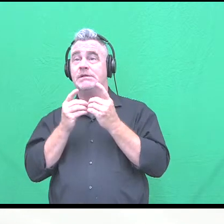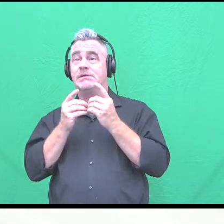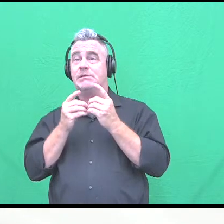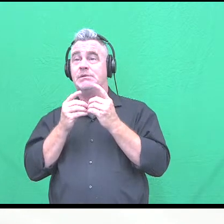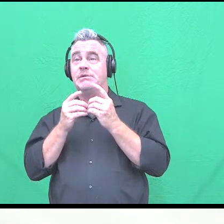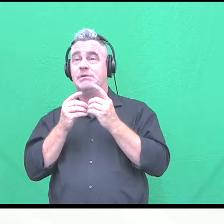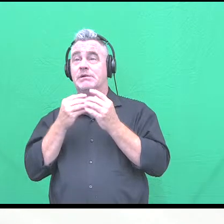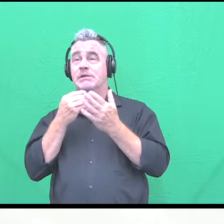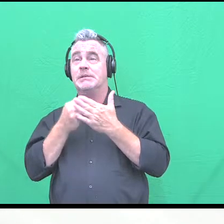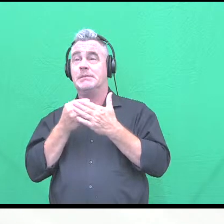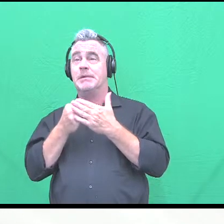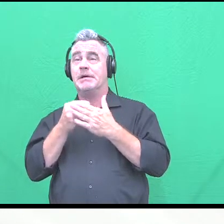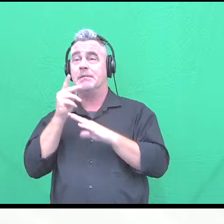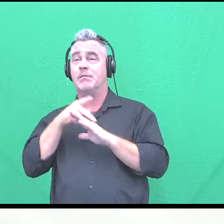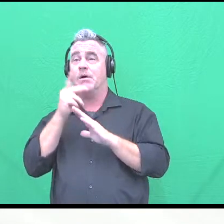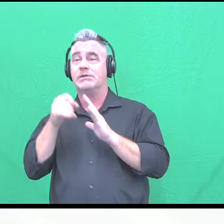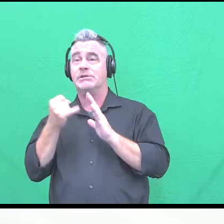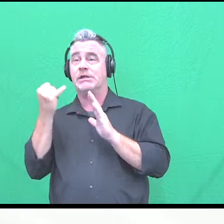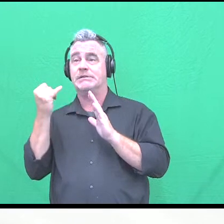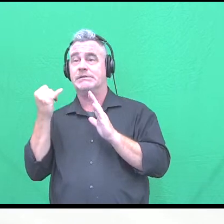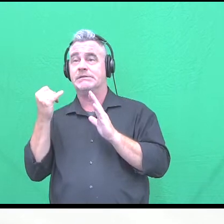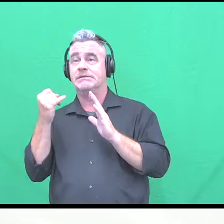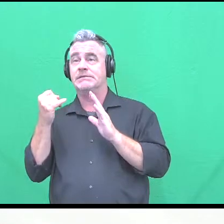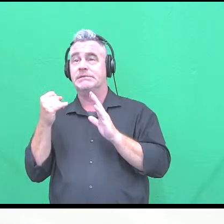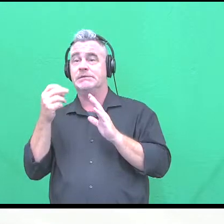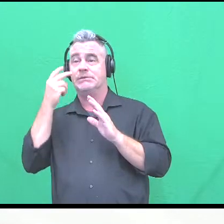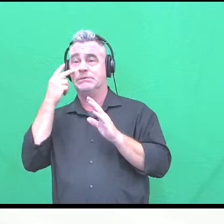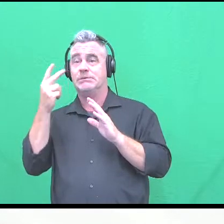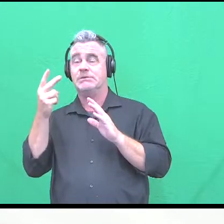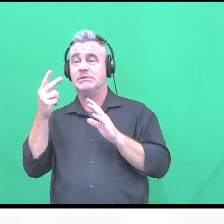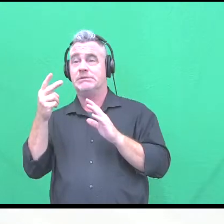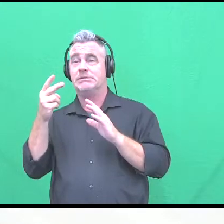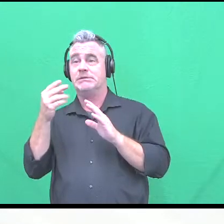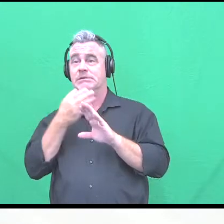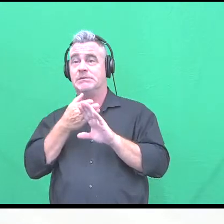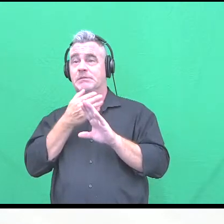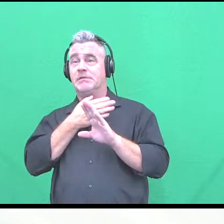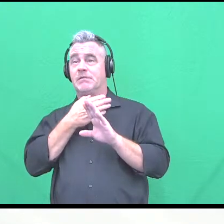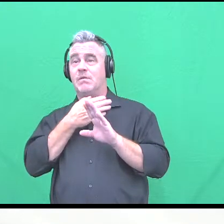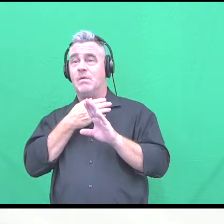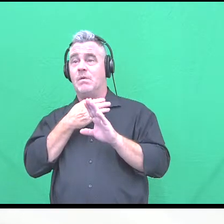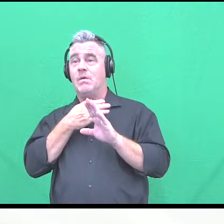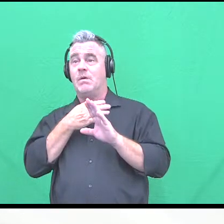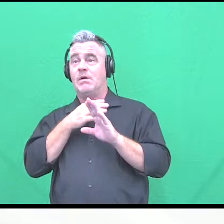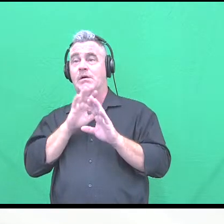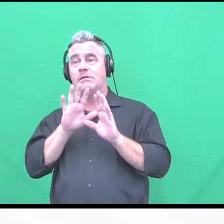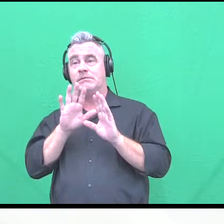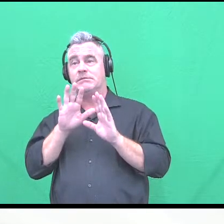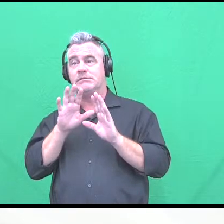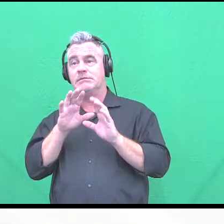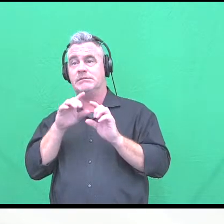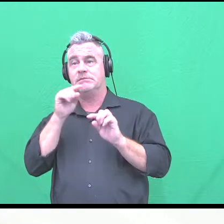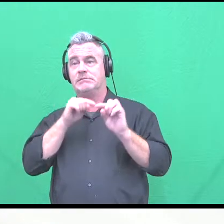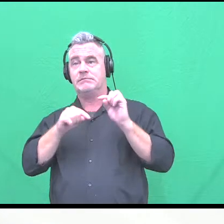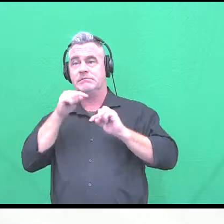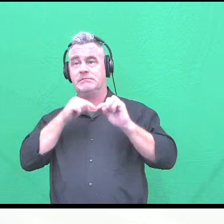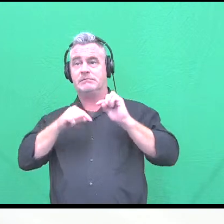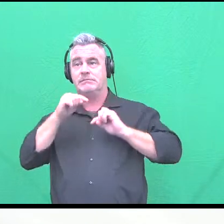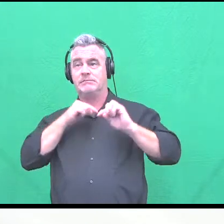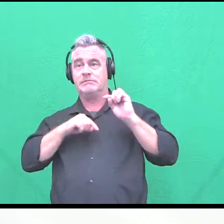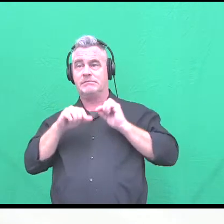projects. And you will see that in the past, and this one, I went back to